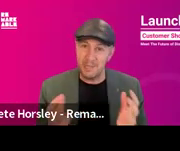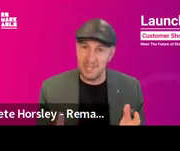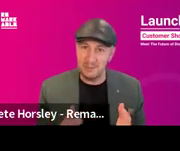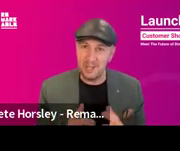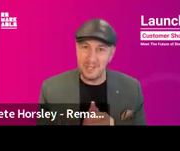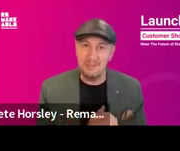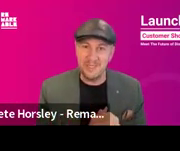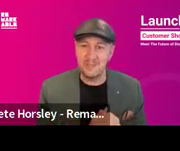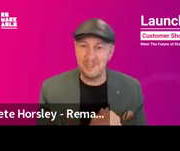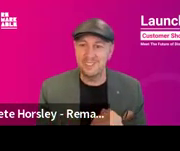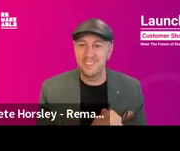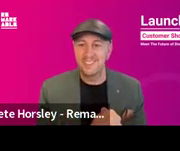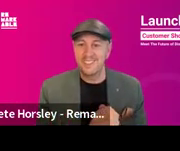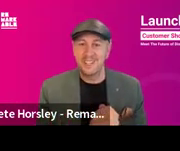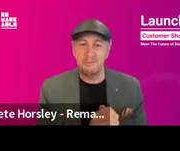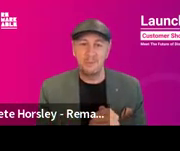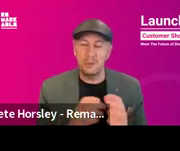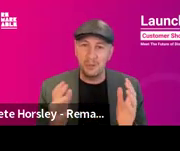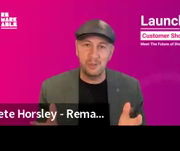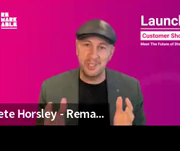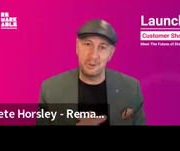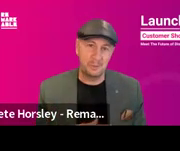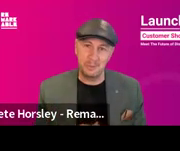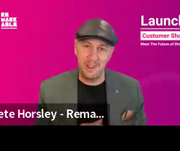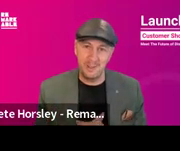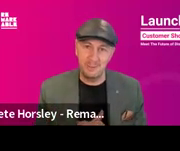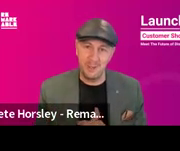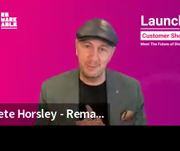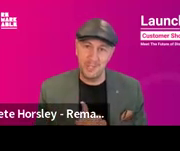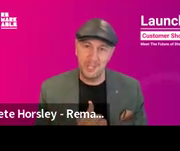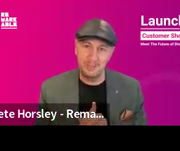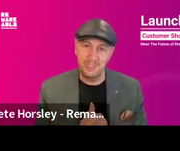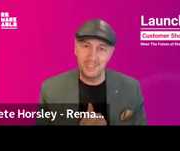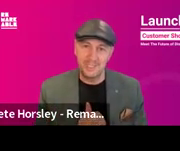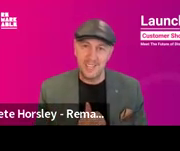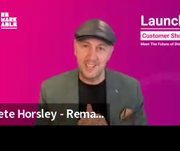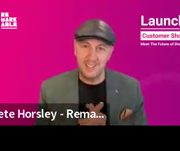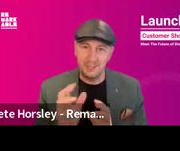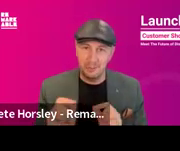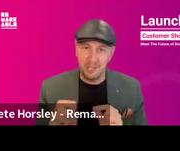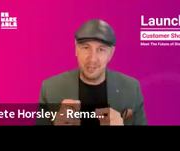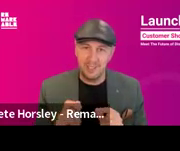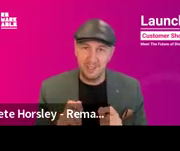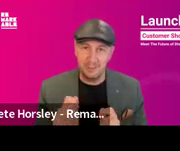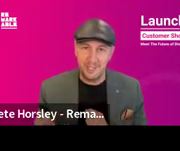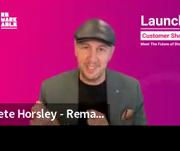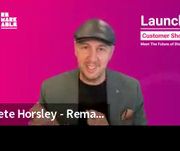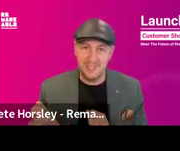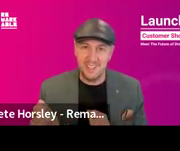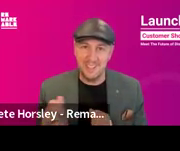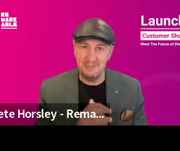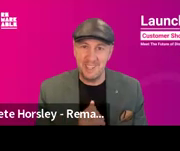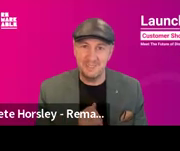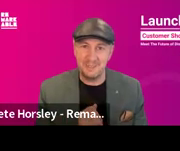and potential customers as well. We're all incredibly proud of what you've achieved. I do want to go slightly off-piste